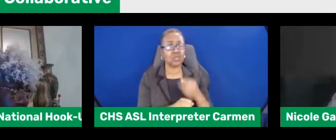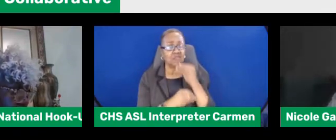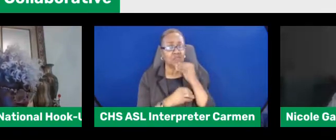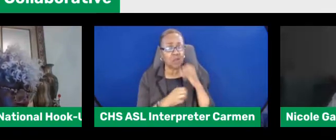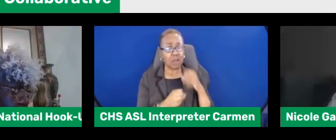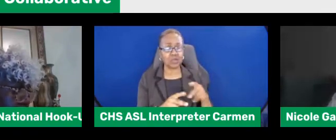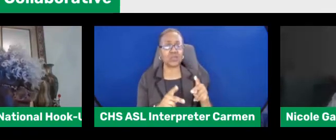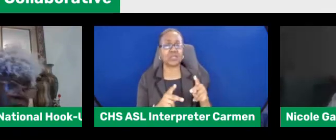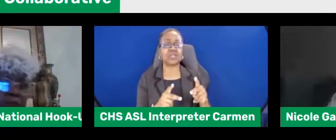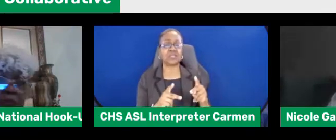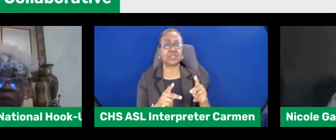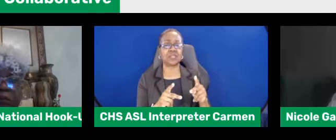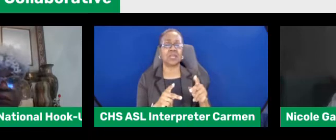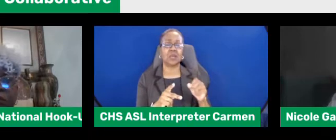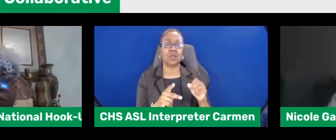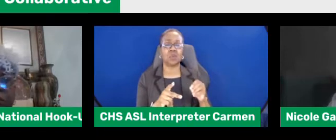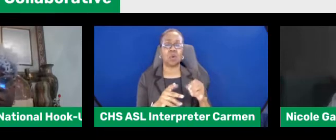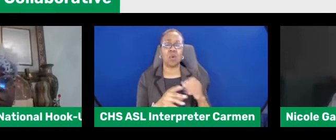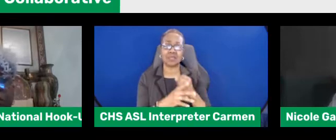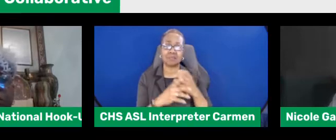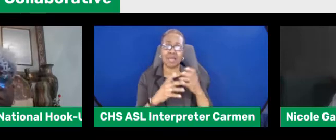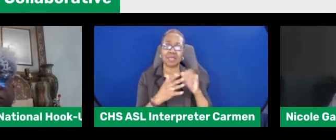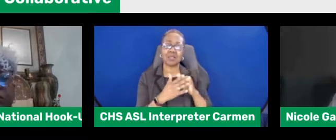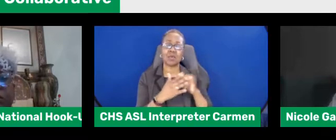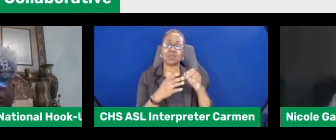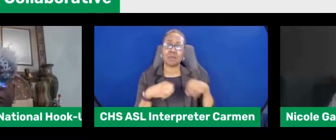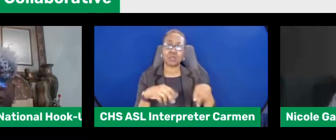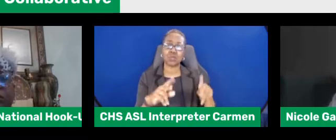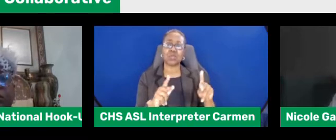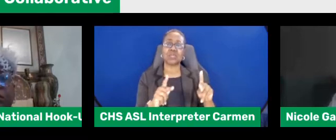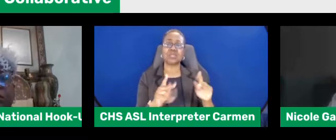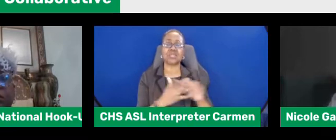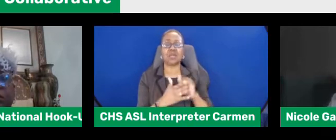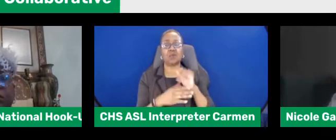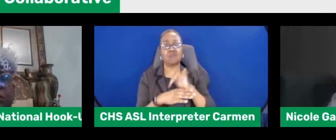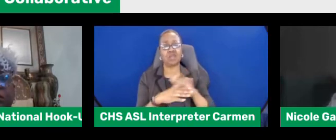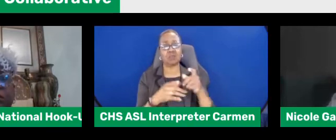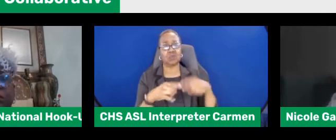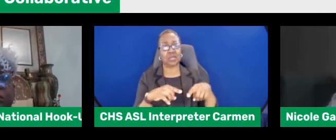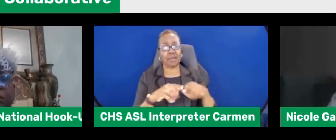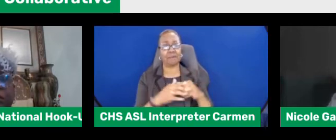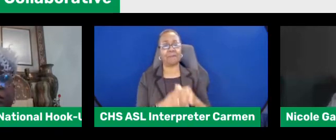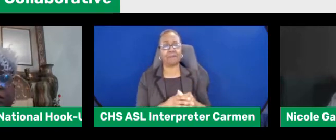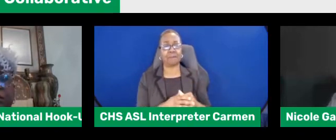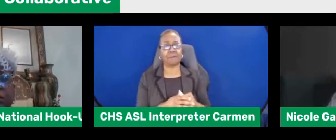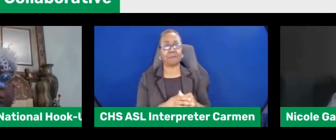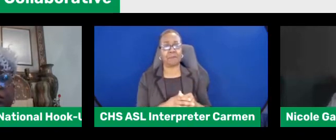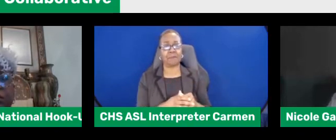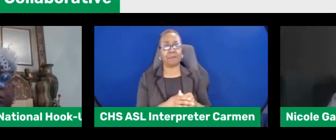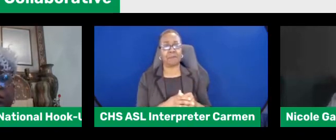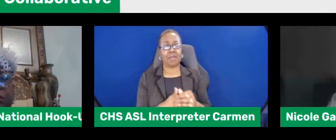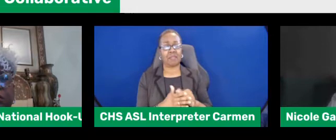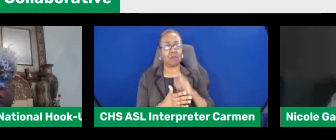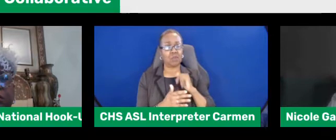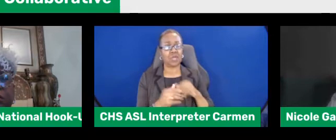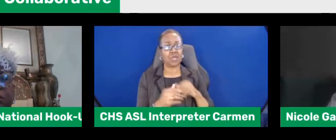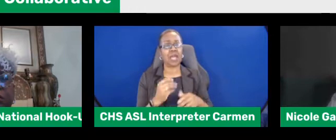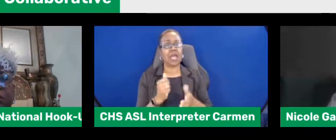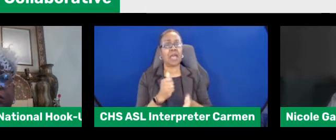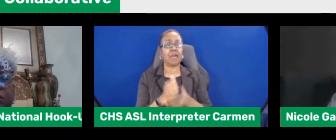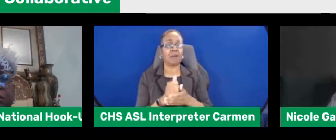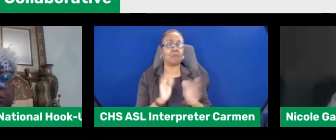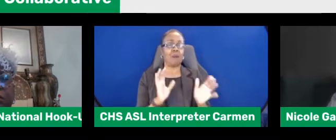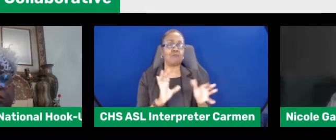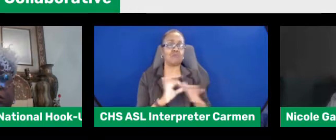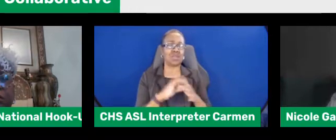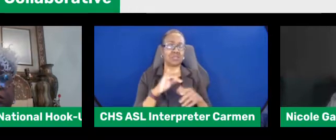opportunities. And so just expanding on those opportunities that are available to them are hopefully going to bridge some gaps in health adversity, as well